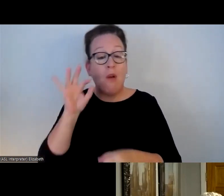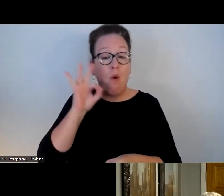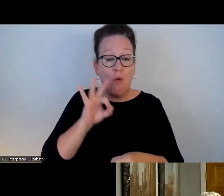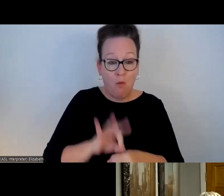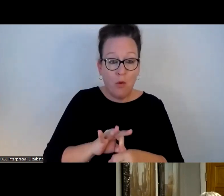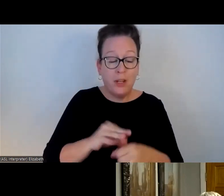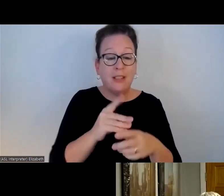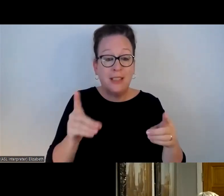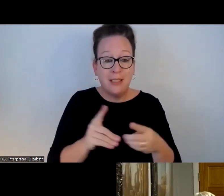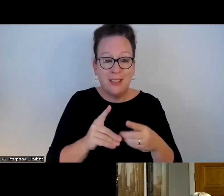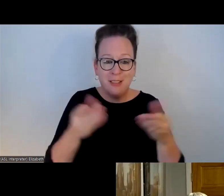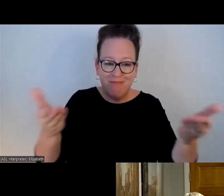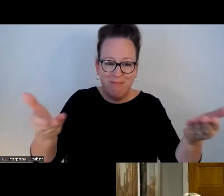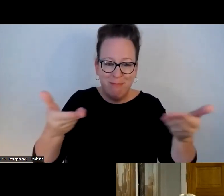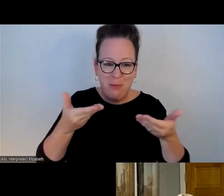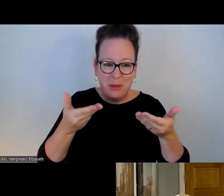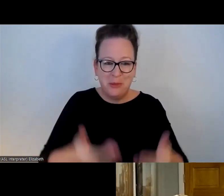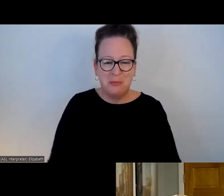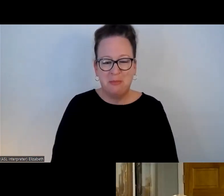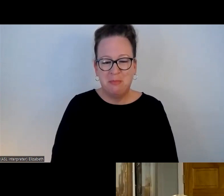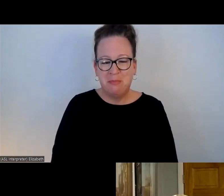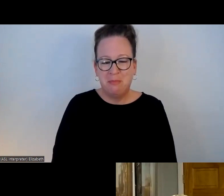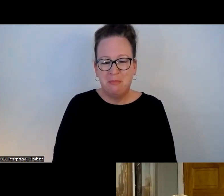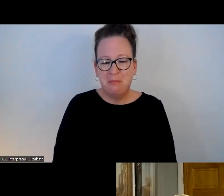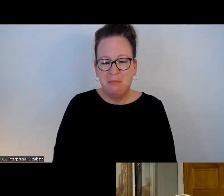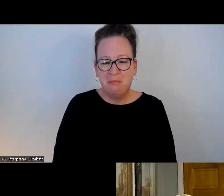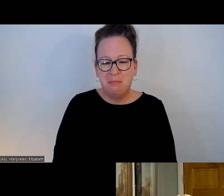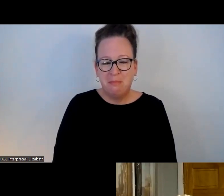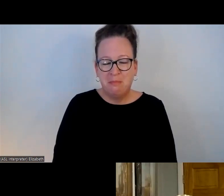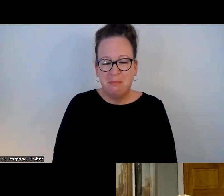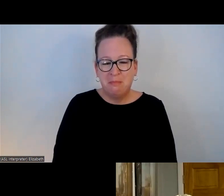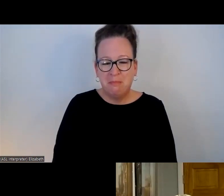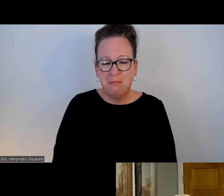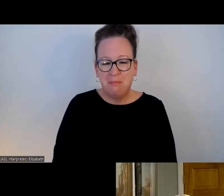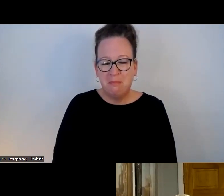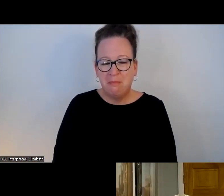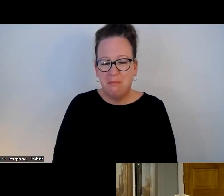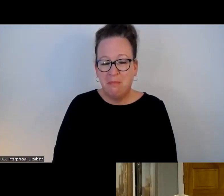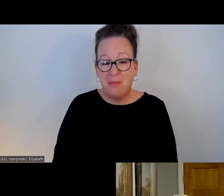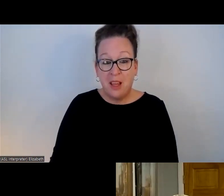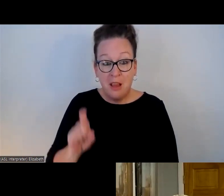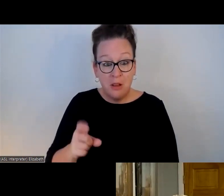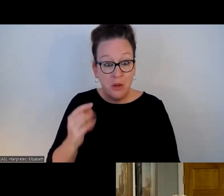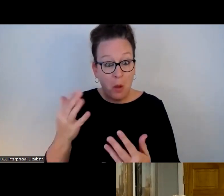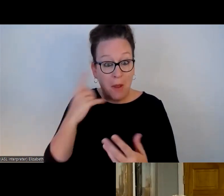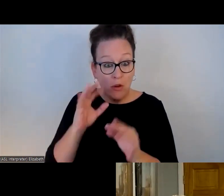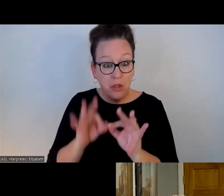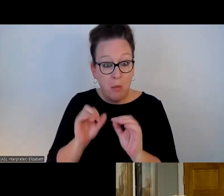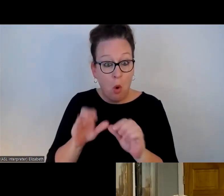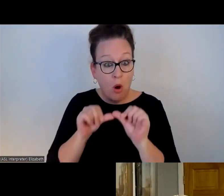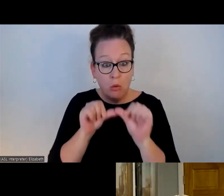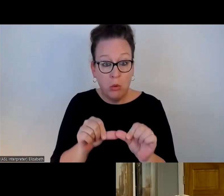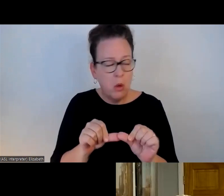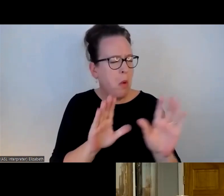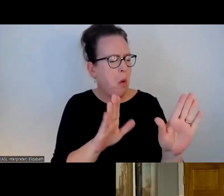welcome to each and every one of you. And then I just wanted to, should I wait for an interpretation or should I just keep going? No,